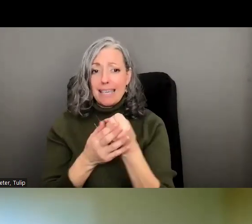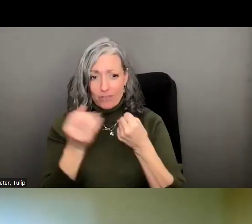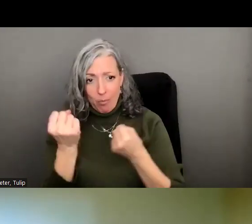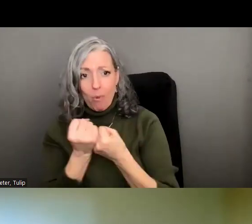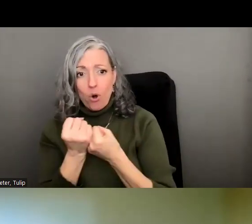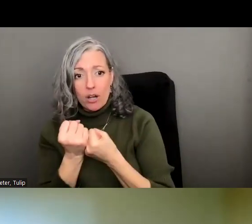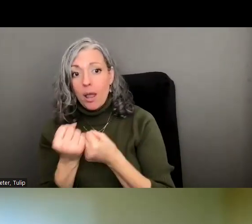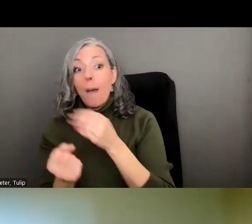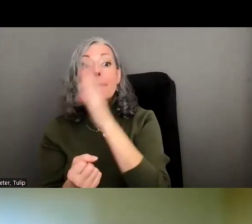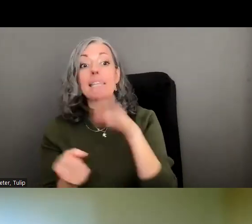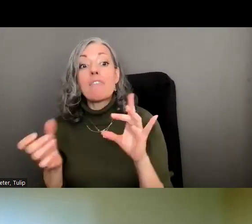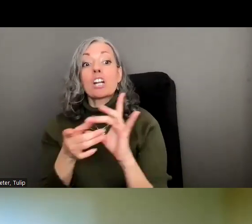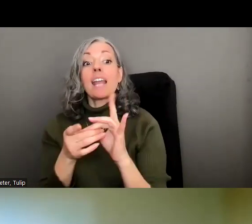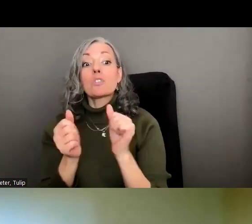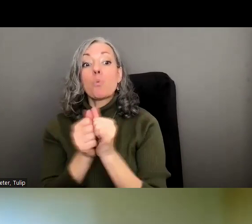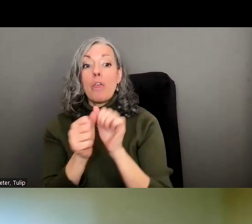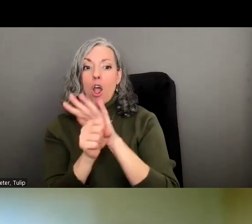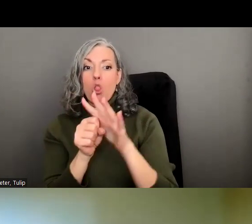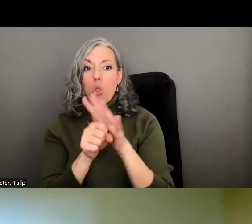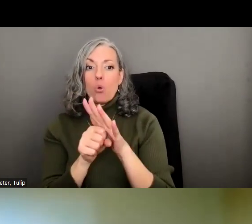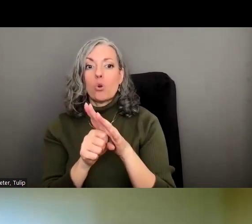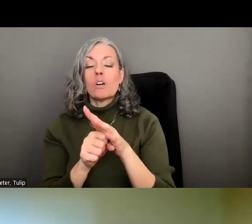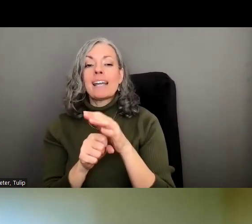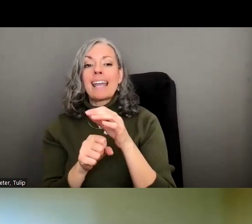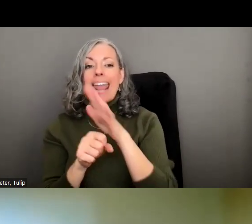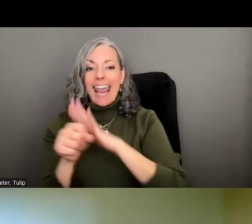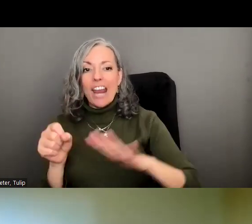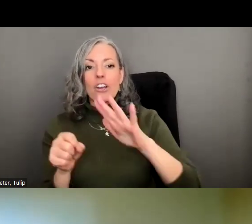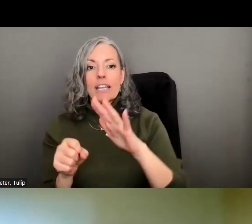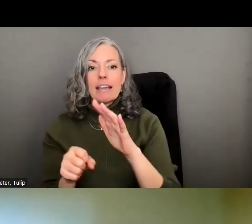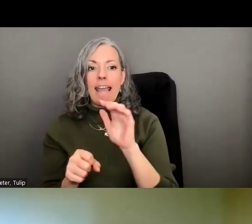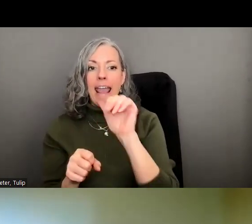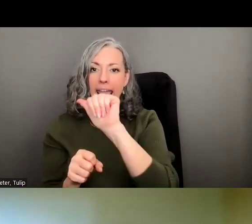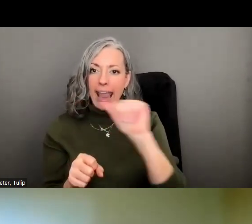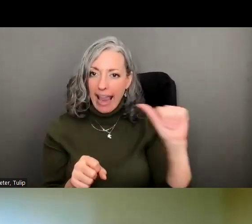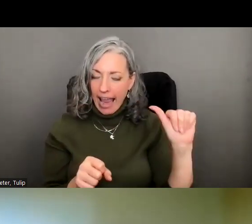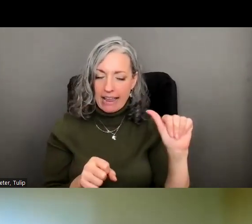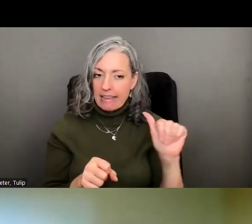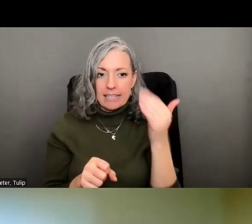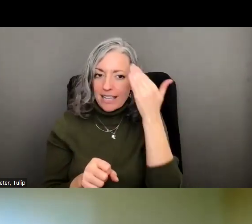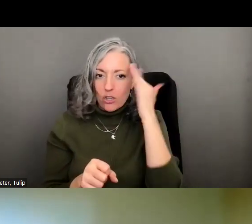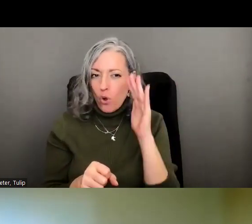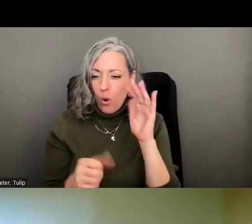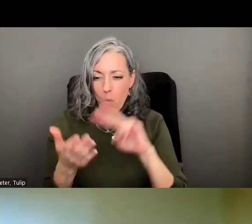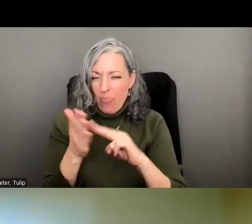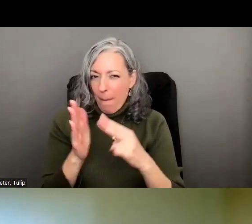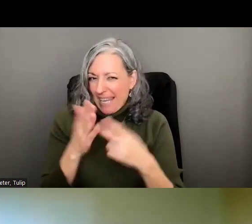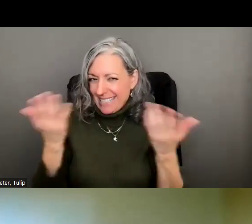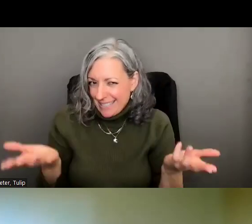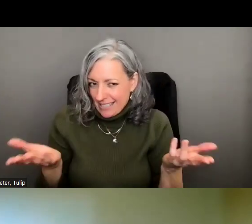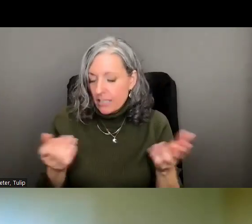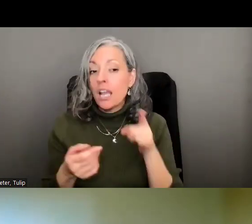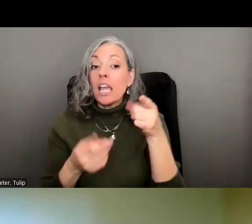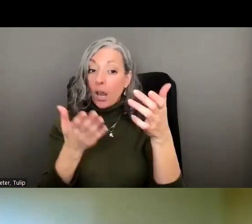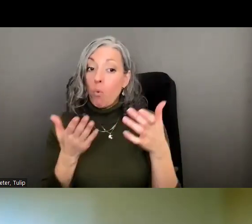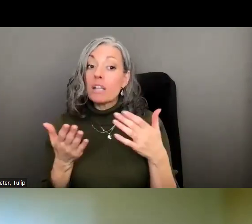he's never been connected with his local area agency on aging and doesn't even know what an area agency on aging is. He wants to